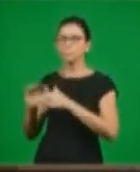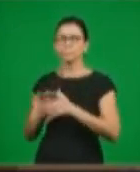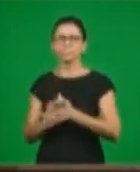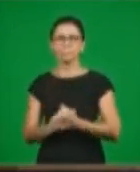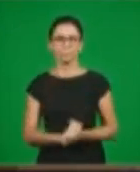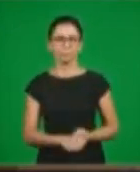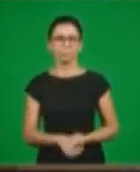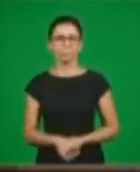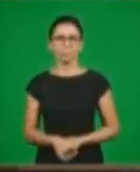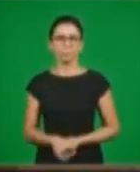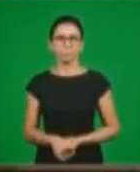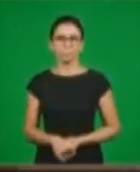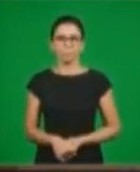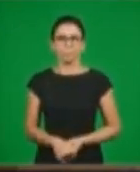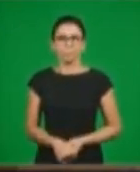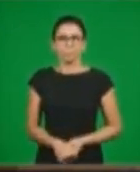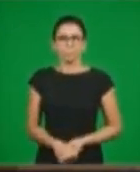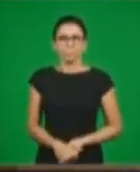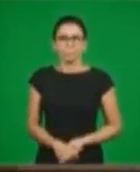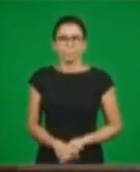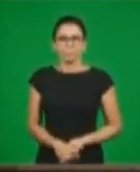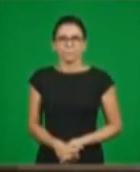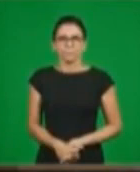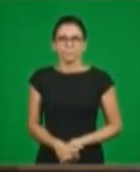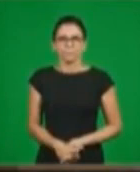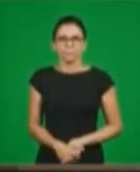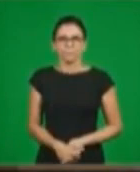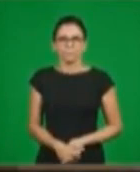to reconstruct.